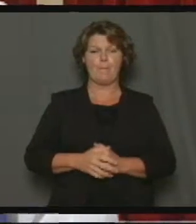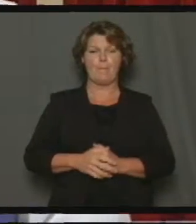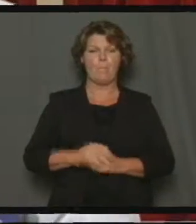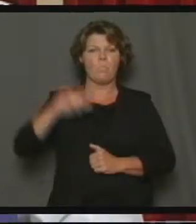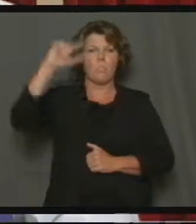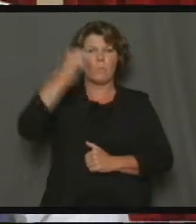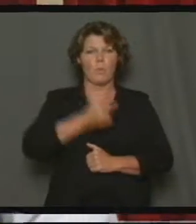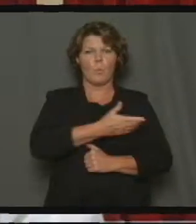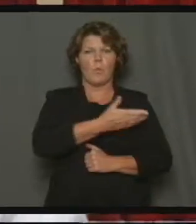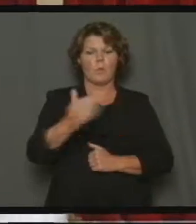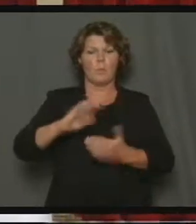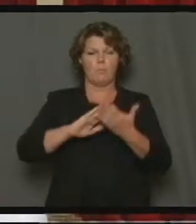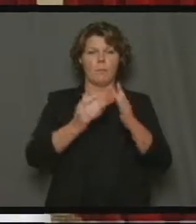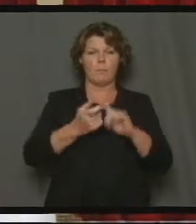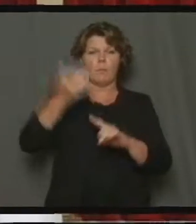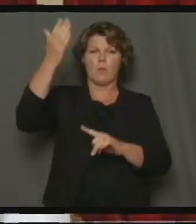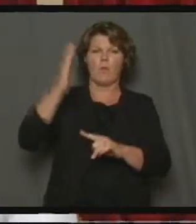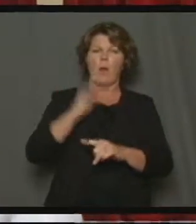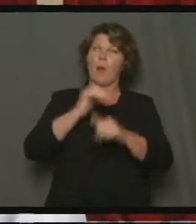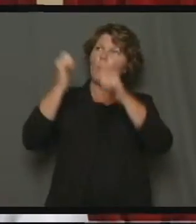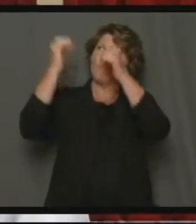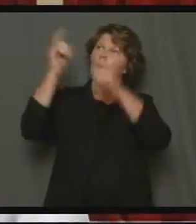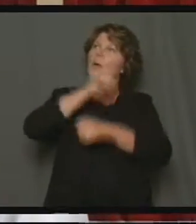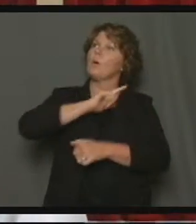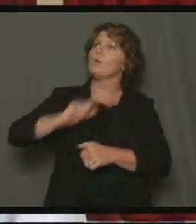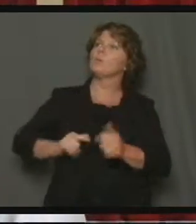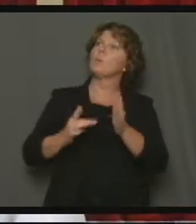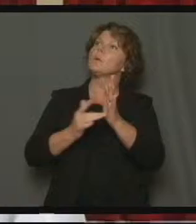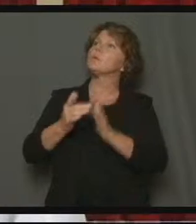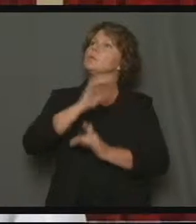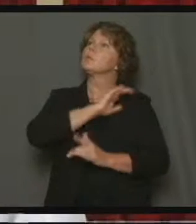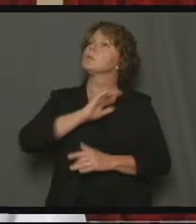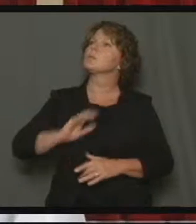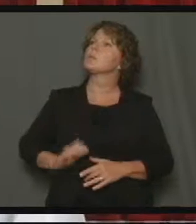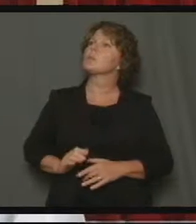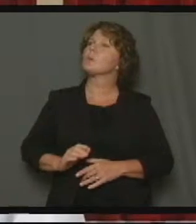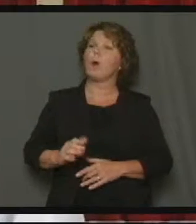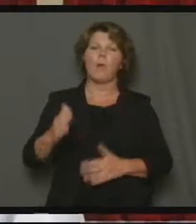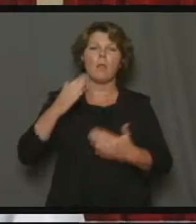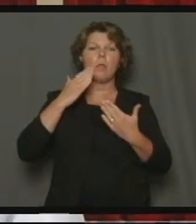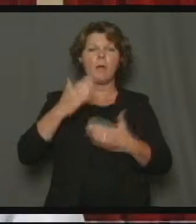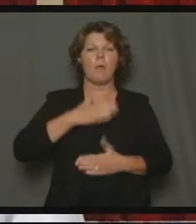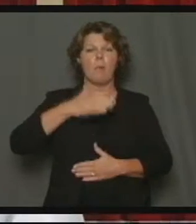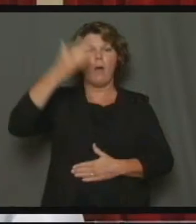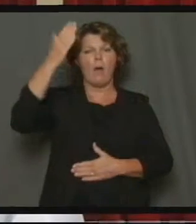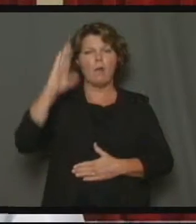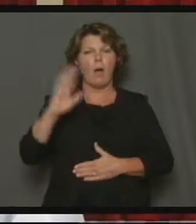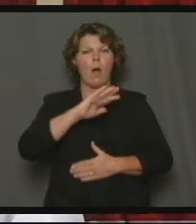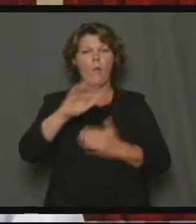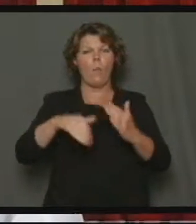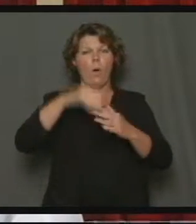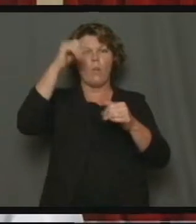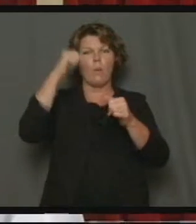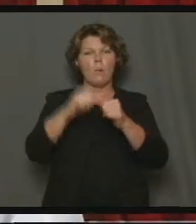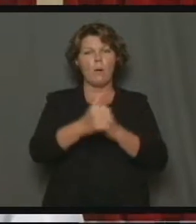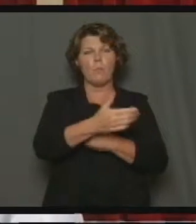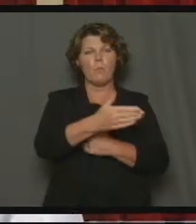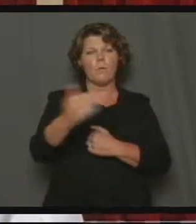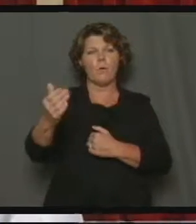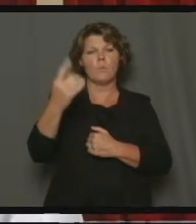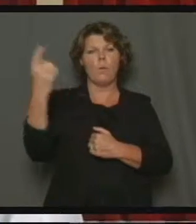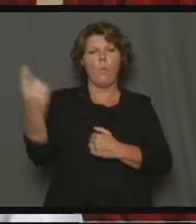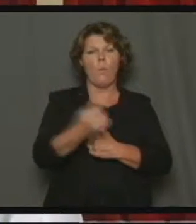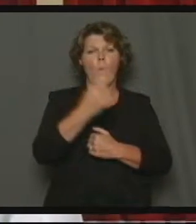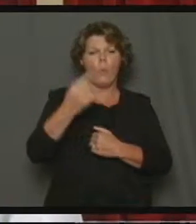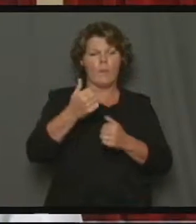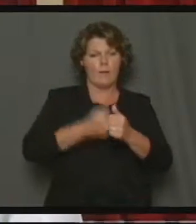Grace to you and peace from God our Father and the Lord Jesus Christ. I thank my God in all my remembrance of you, always in